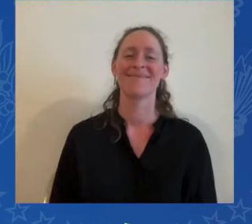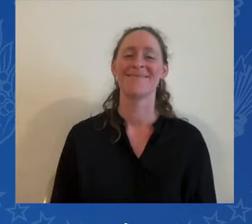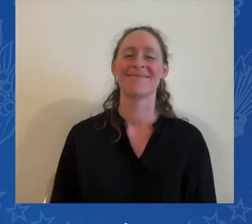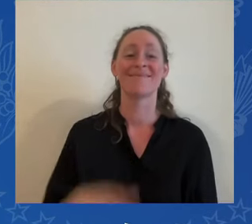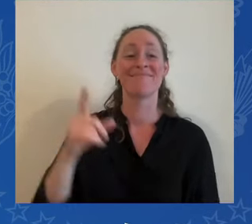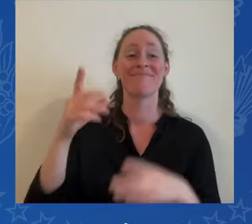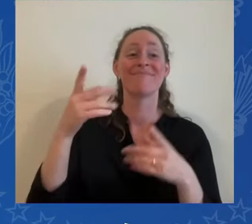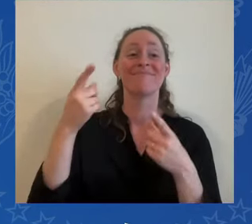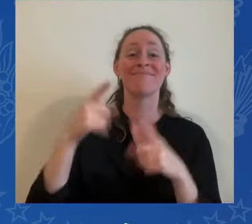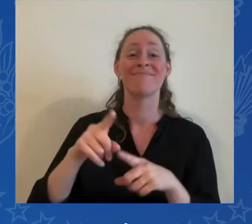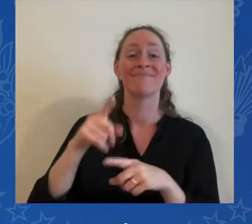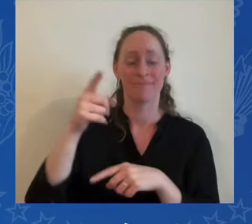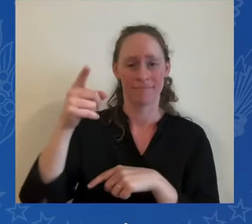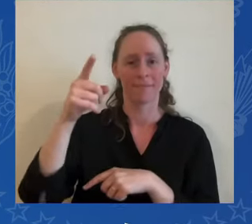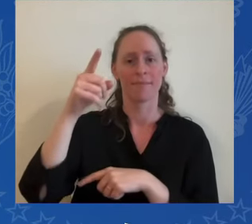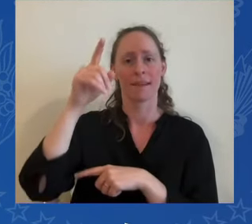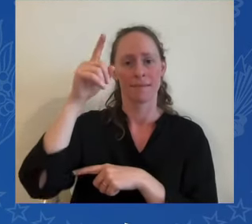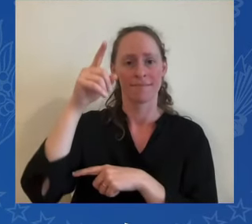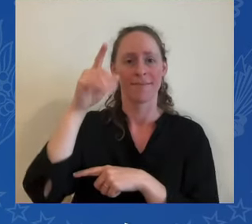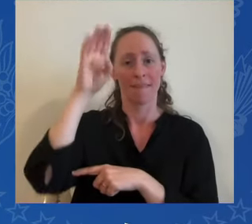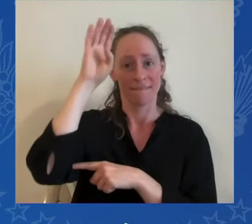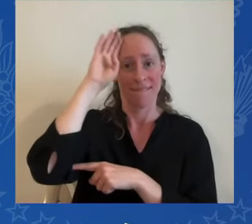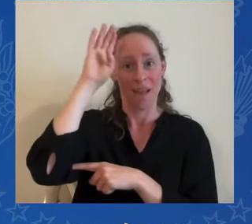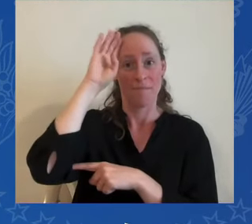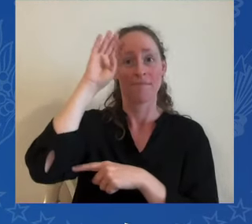minutes, Patrick and his fellow firefighters reached the